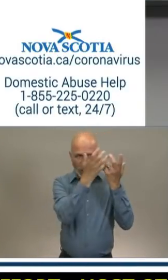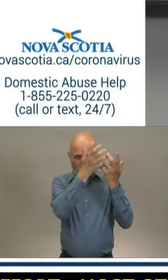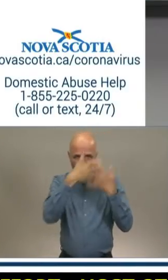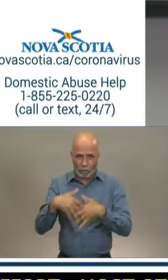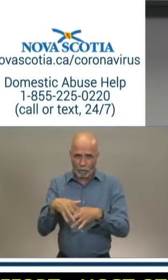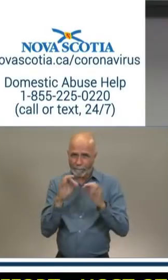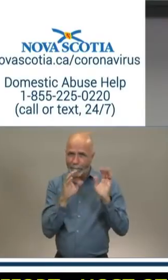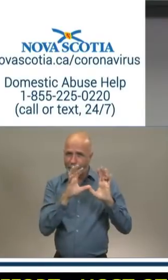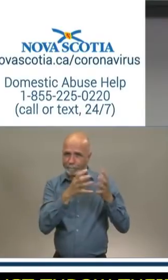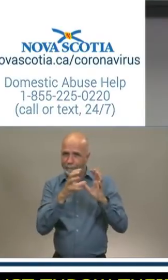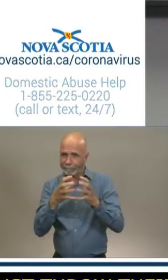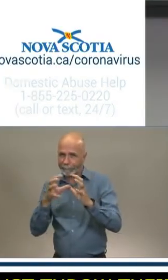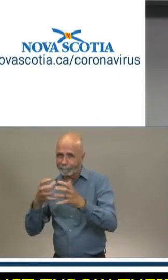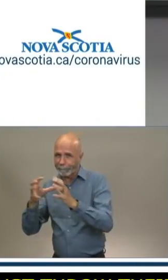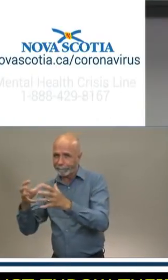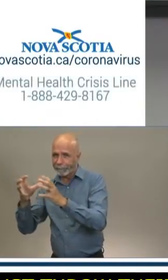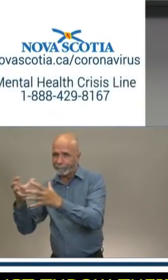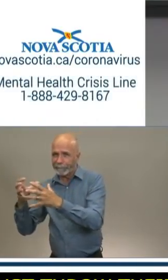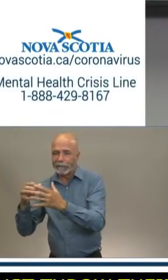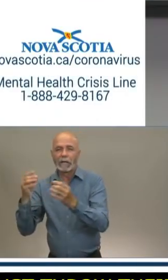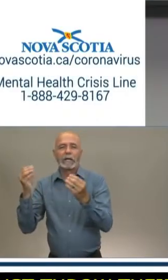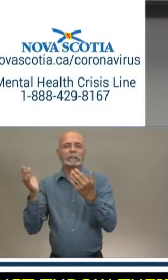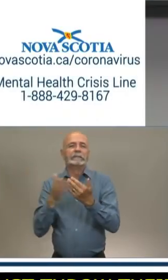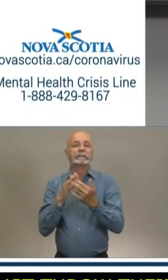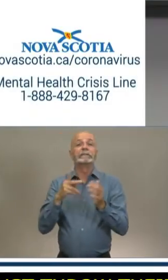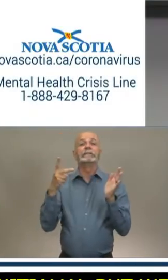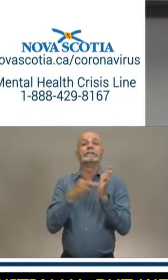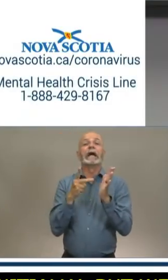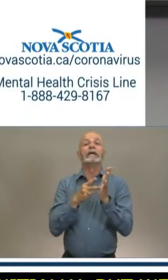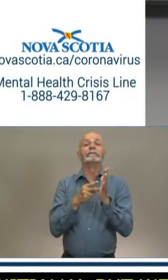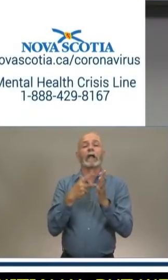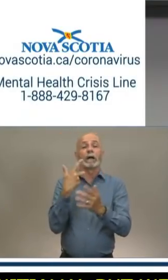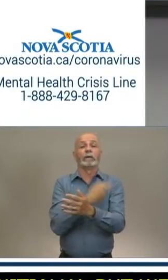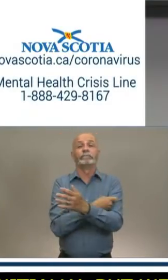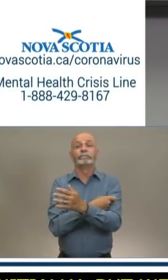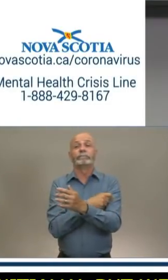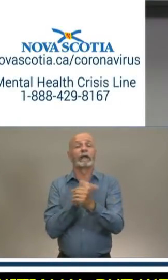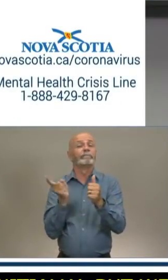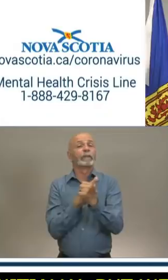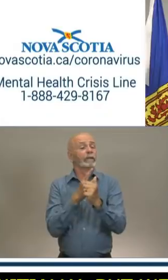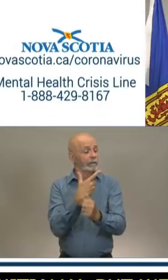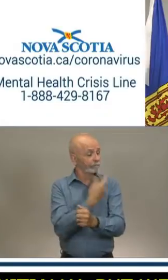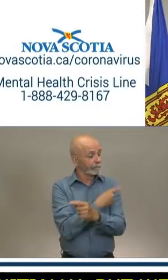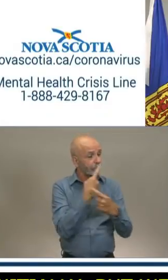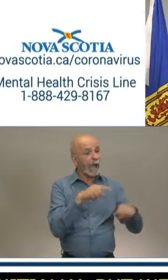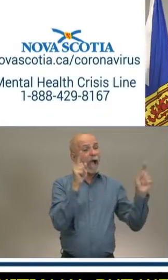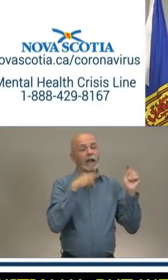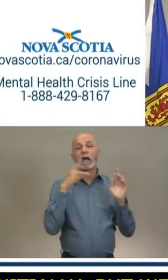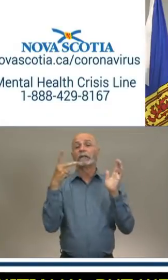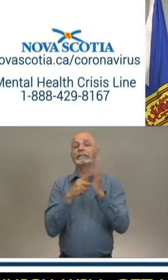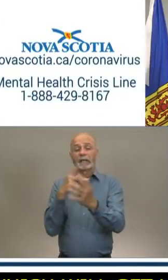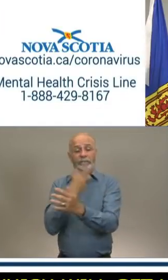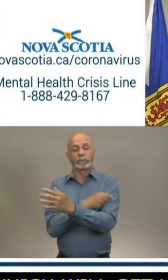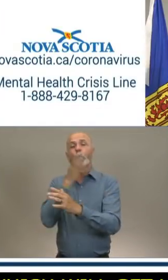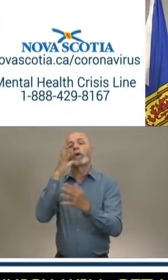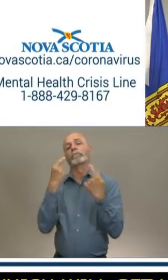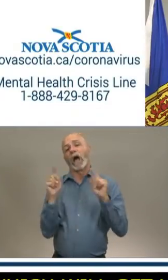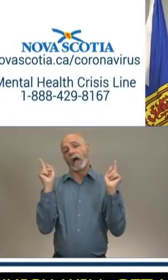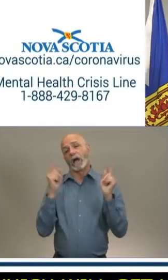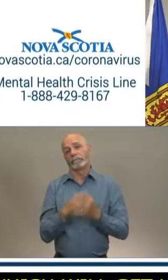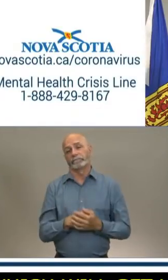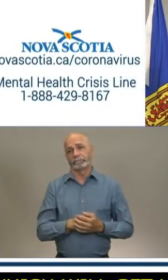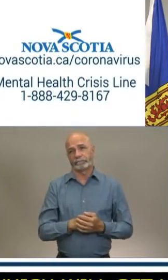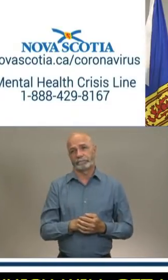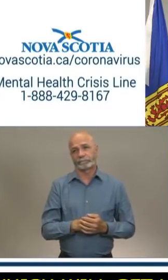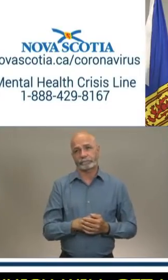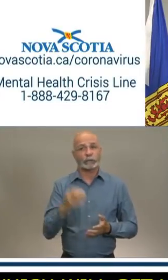the front with second dose, just like it's gotten us to the front with first dose. Next, we'll go to Adrian Blanc from Radio Canada. Go ahead,